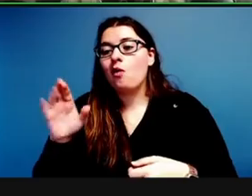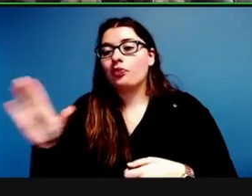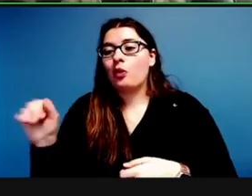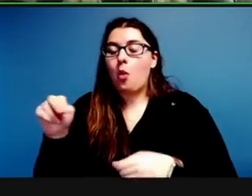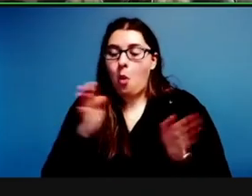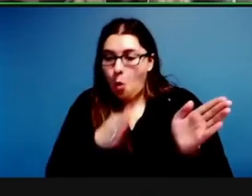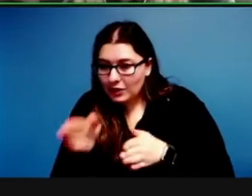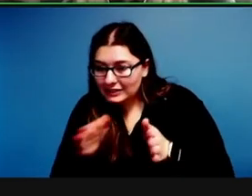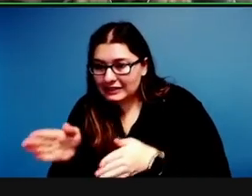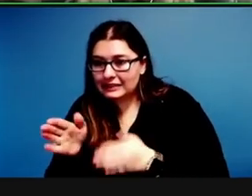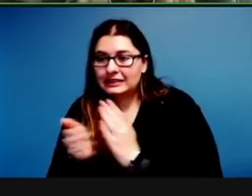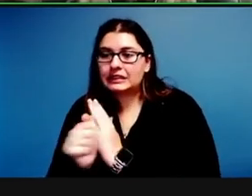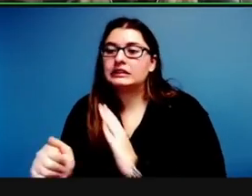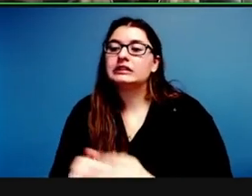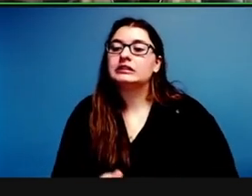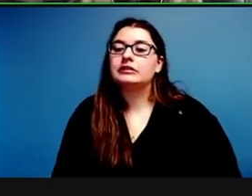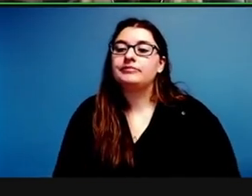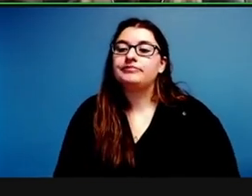organizational skills.